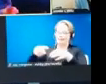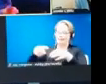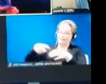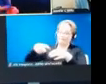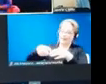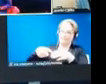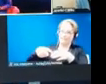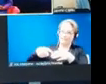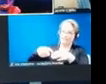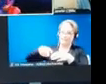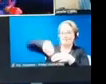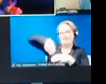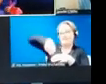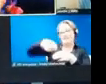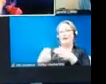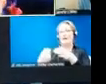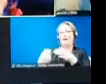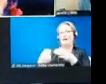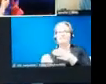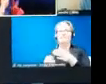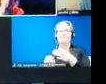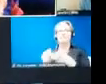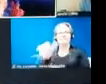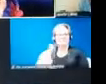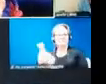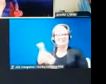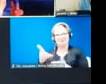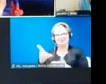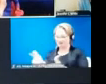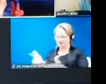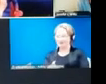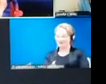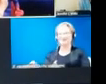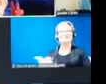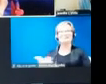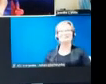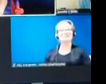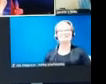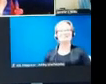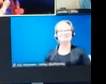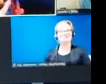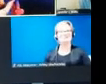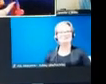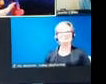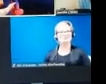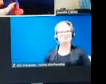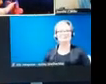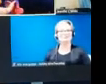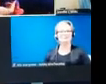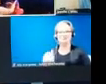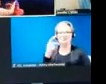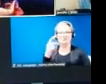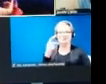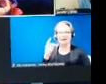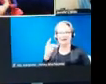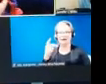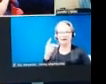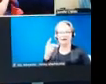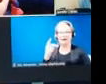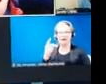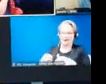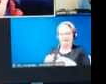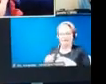All right, I'm going to put that inside the great bag. Look, there's little sections, TT. Come on, Taylor, help me.